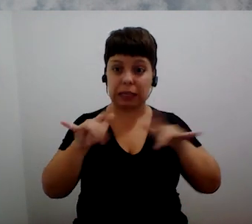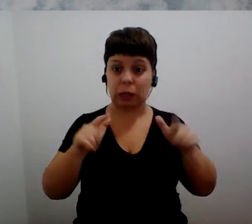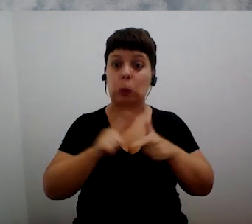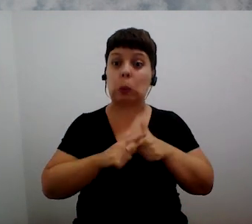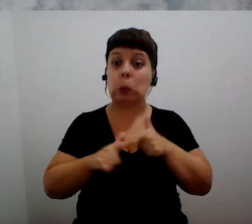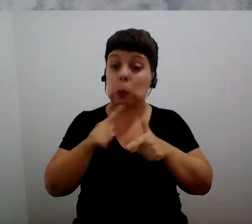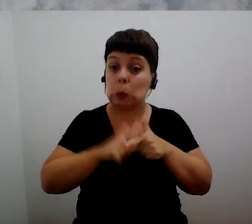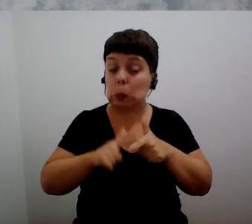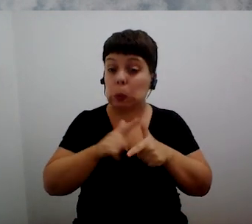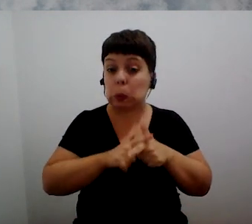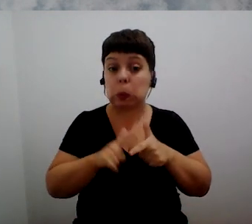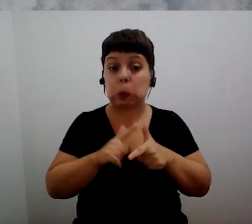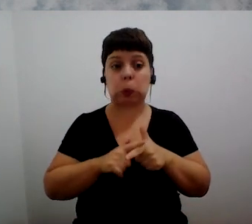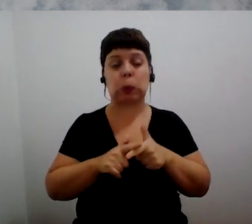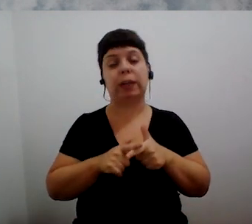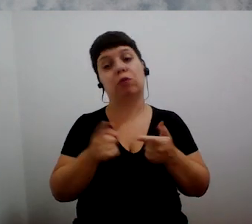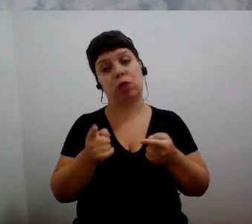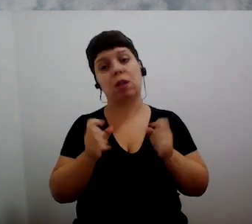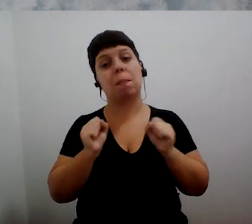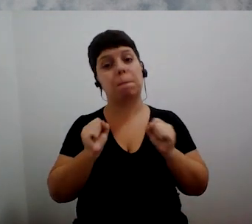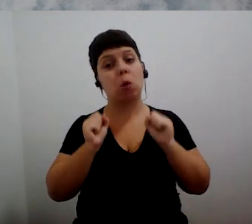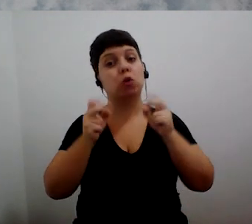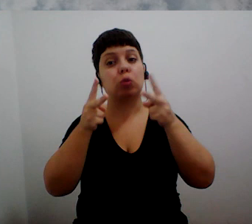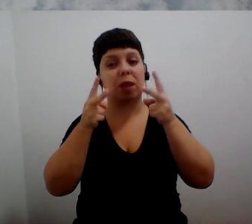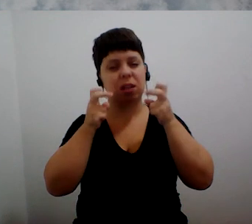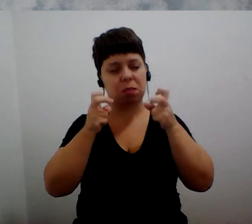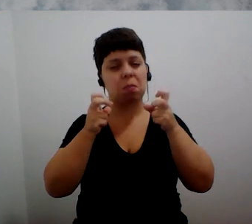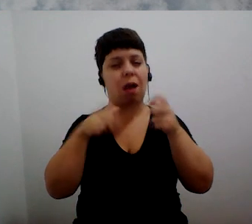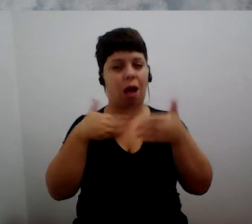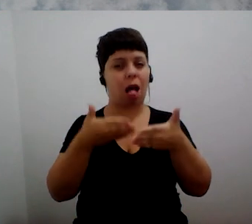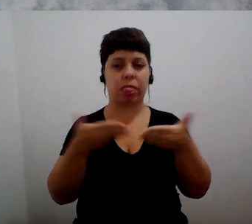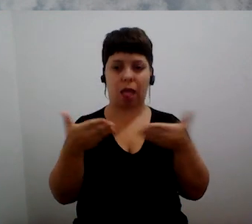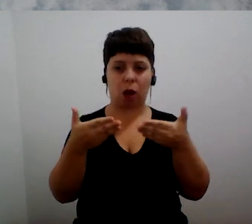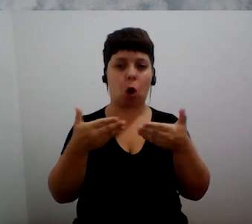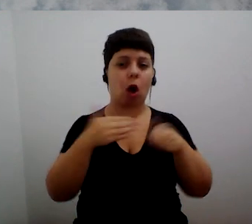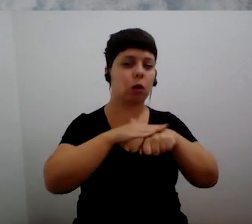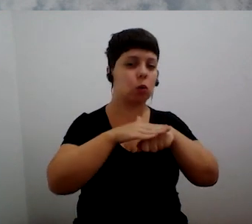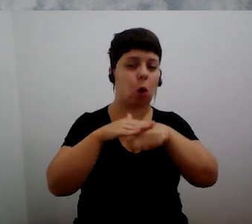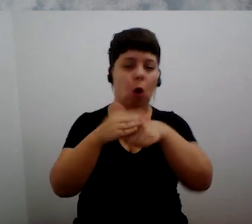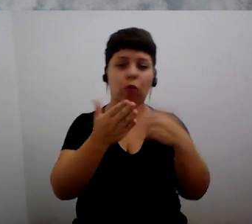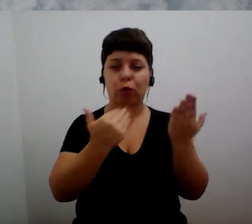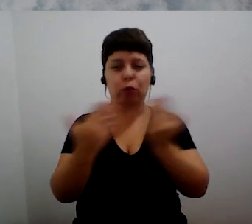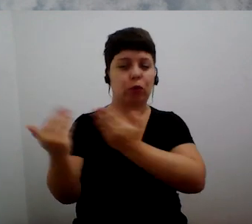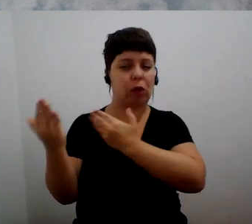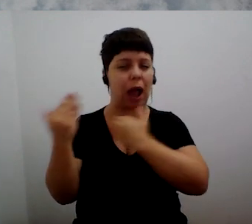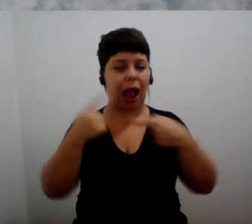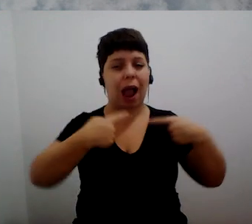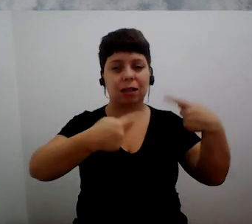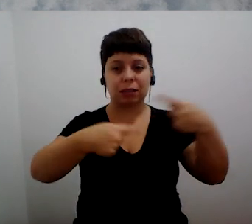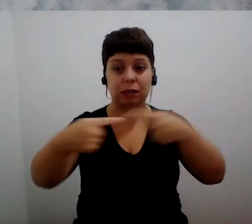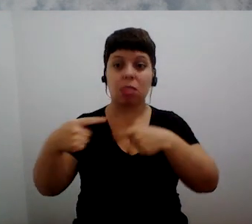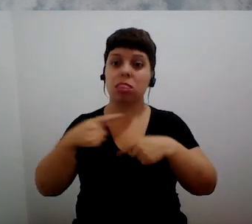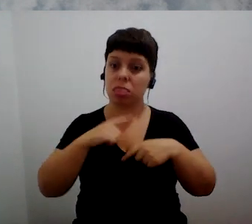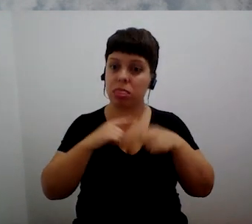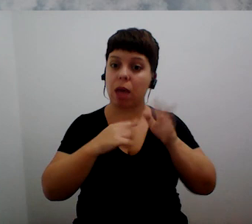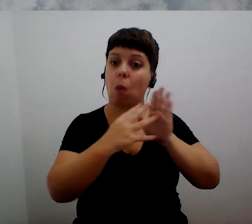see here in this discussion, we have very good examples on how to tackle this issue,